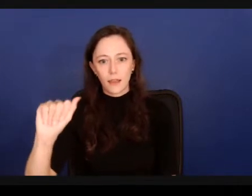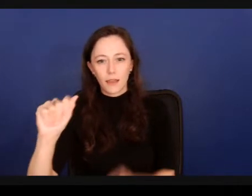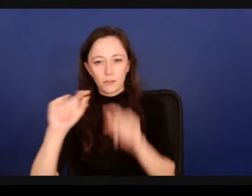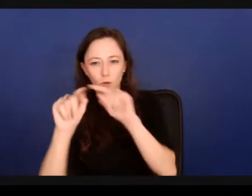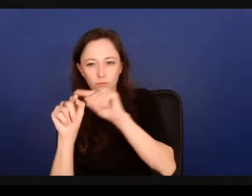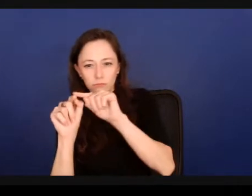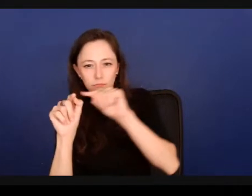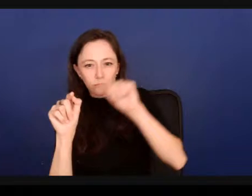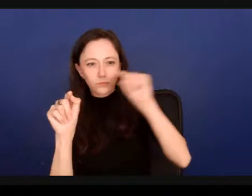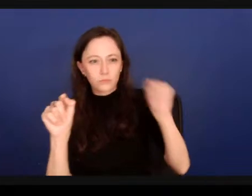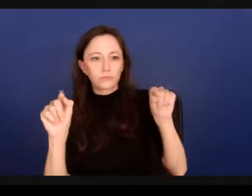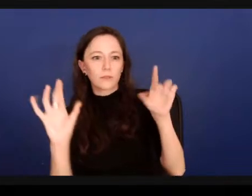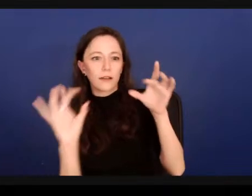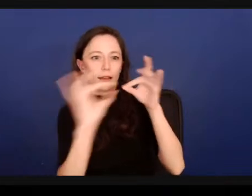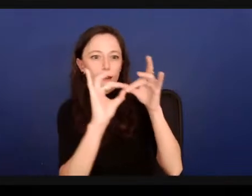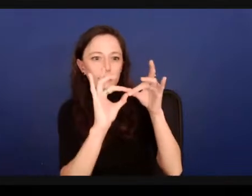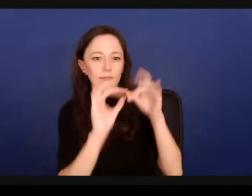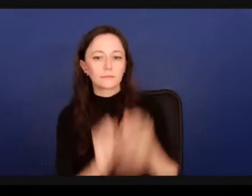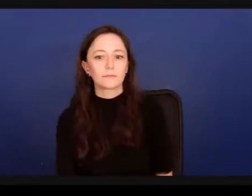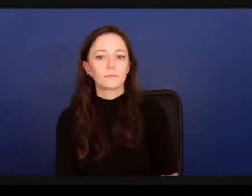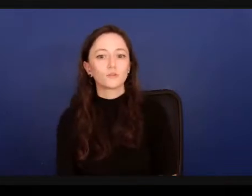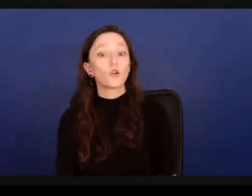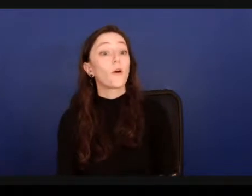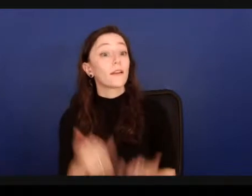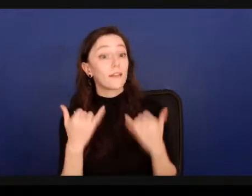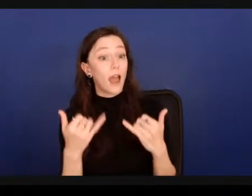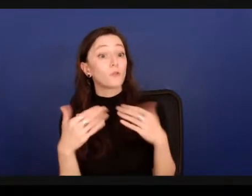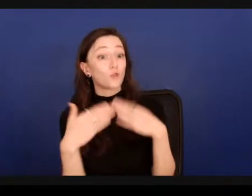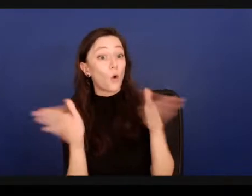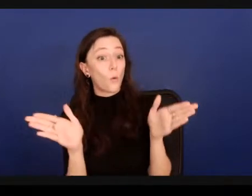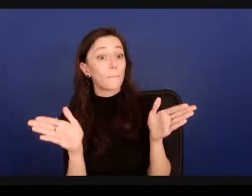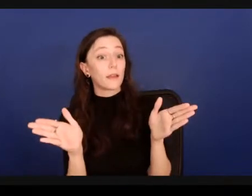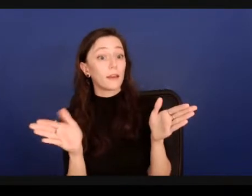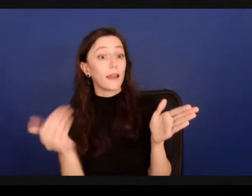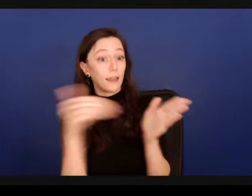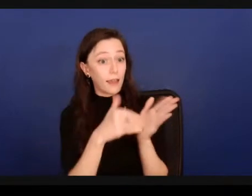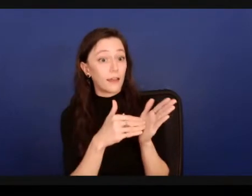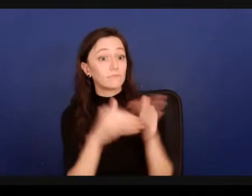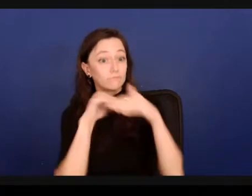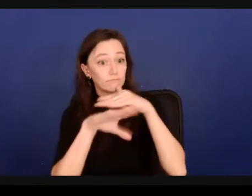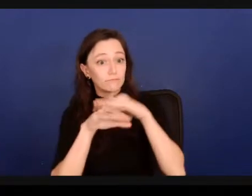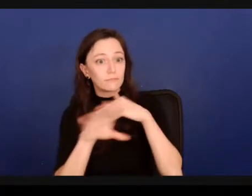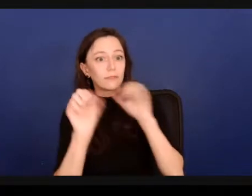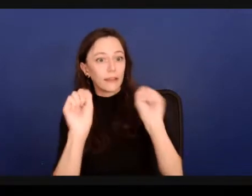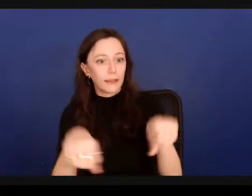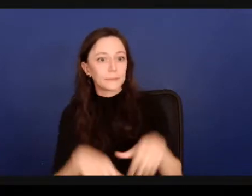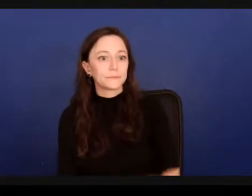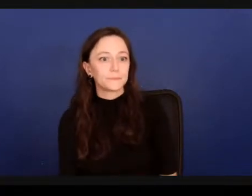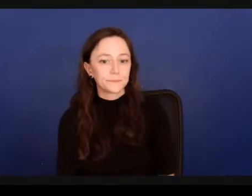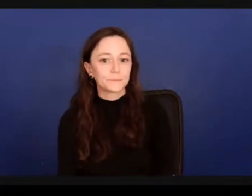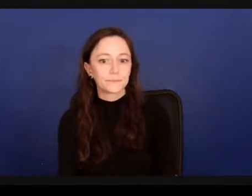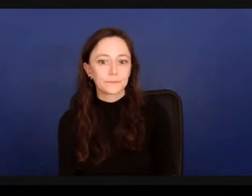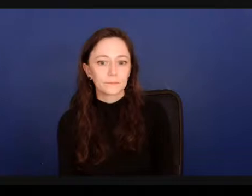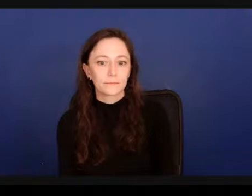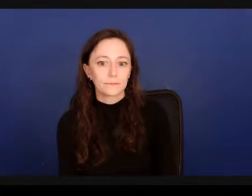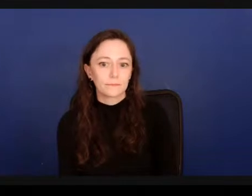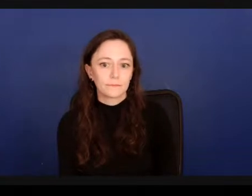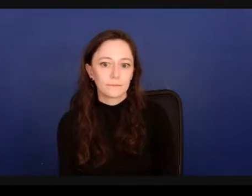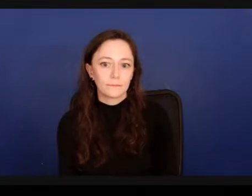here. So it's reopened. That means all the desert trails are now reopened, as well as the Hilanapali Road.